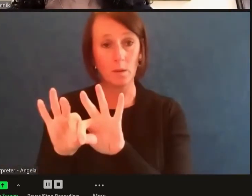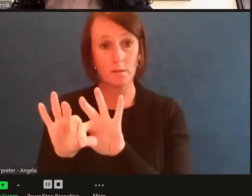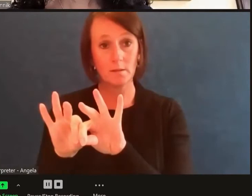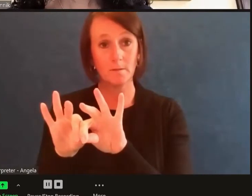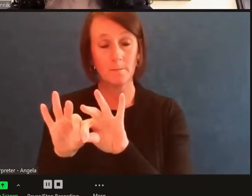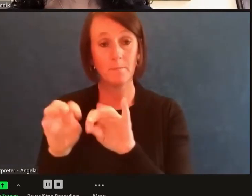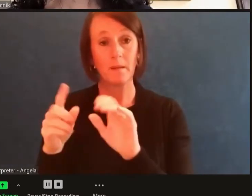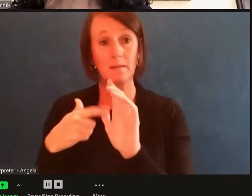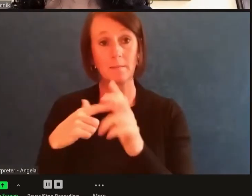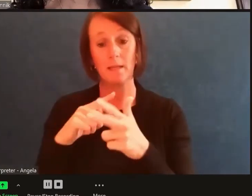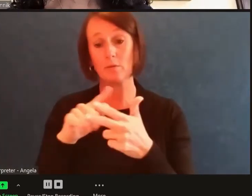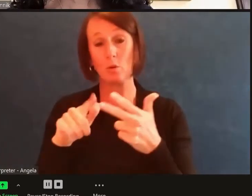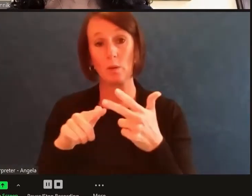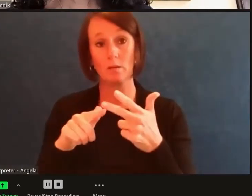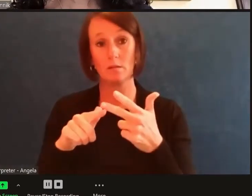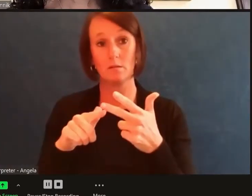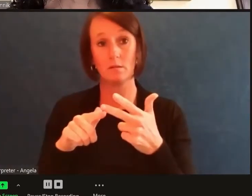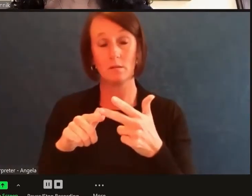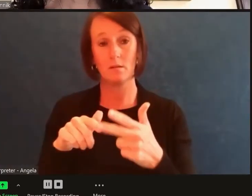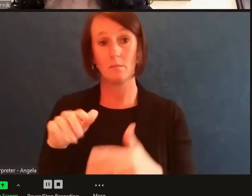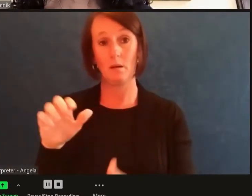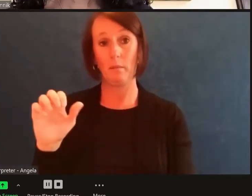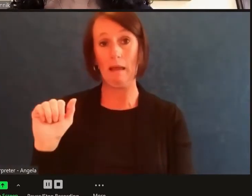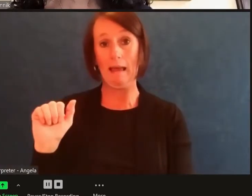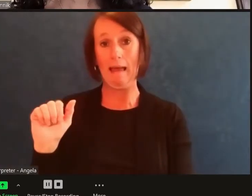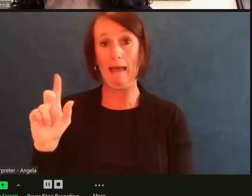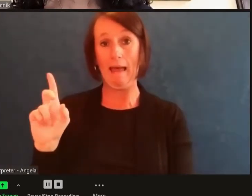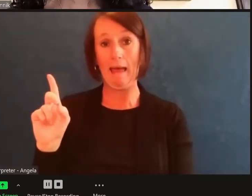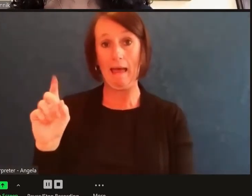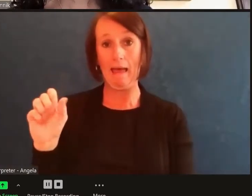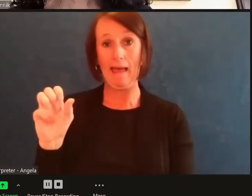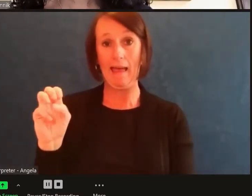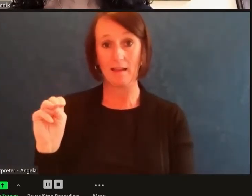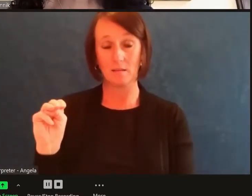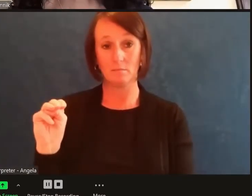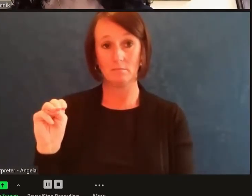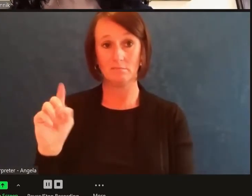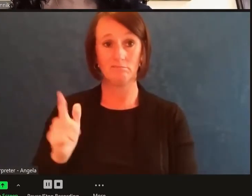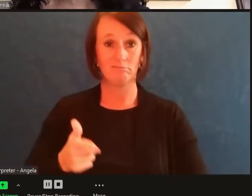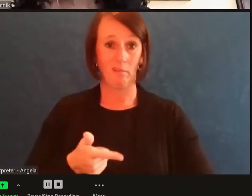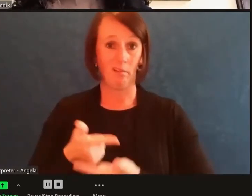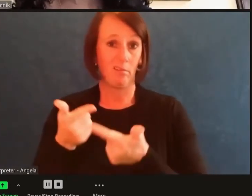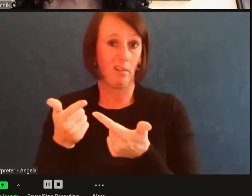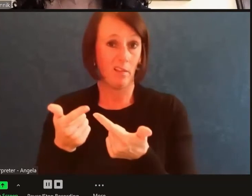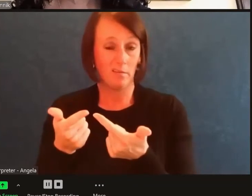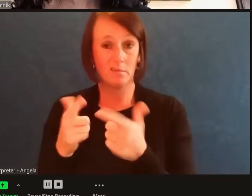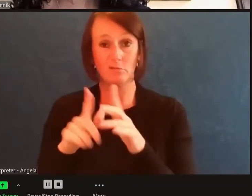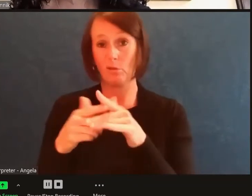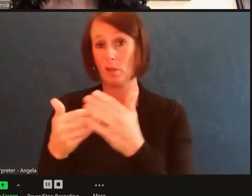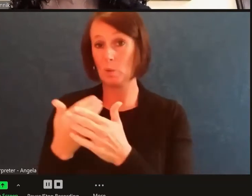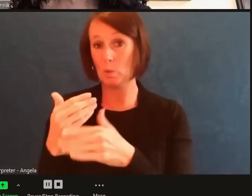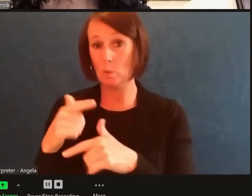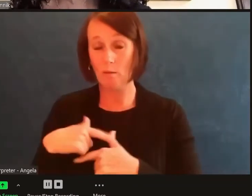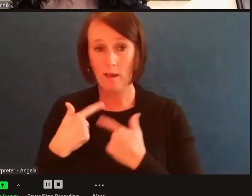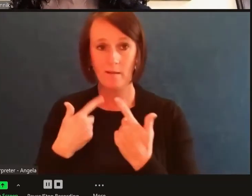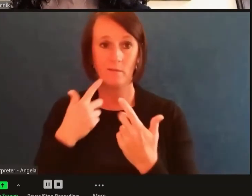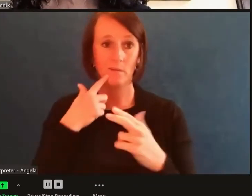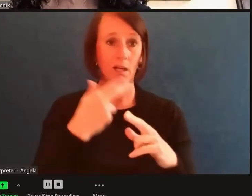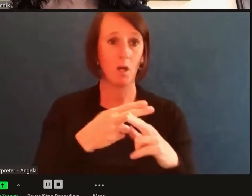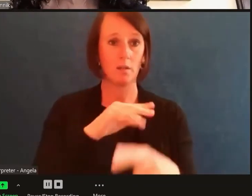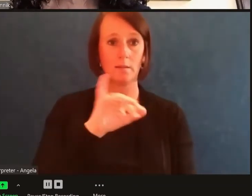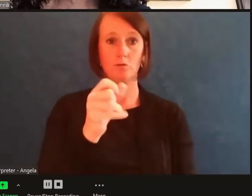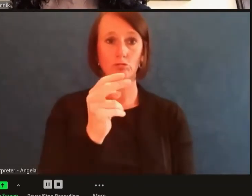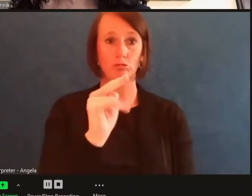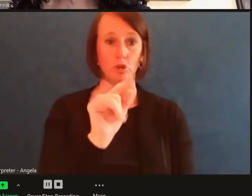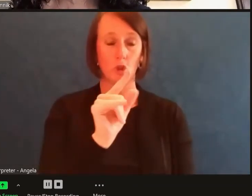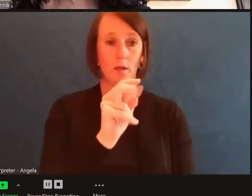character Adam because he lived in Eden Mills and was starting a new life. In Stand Your Ground, I called him Jonathan Moore because he